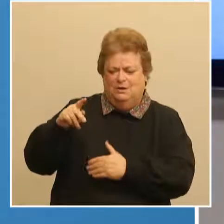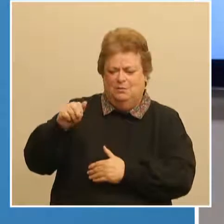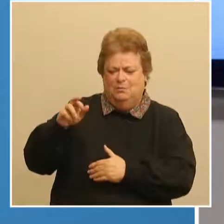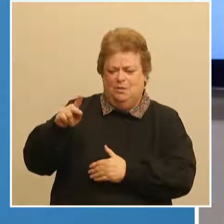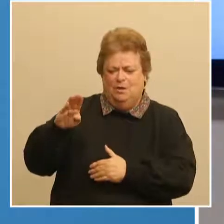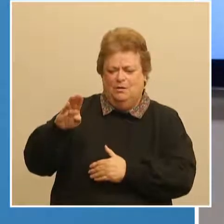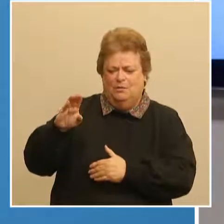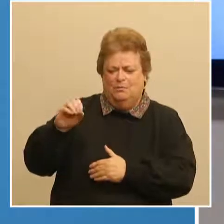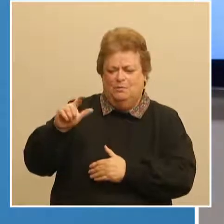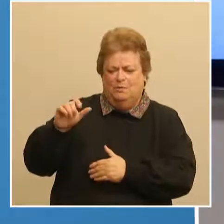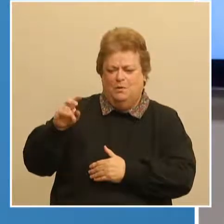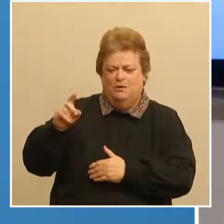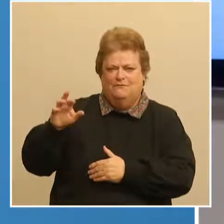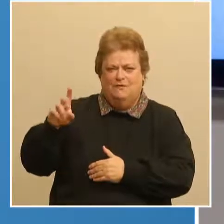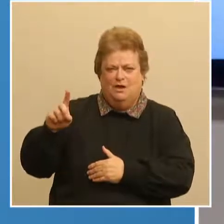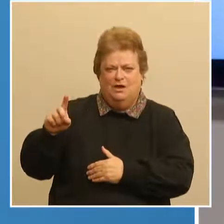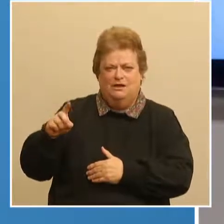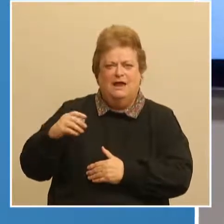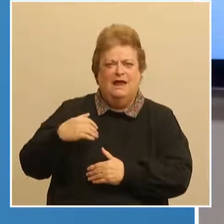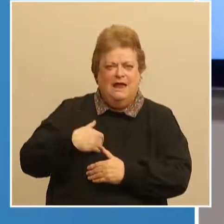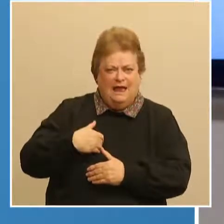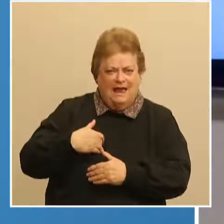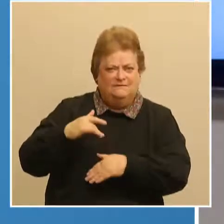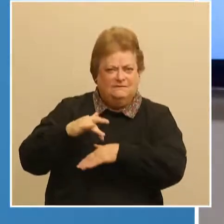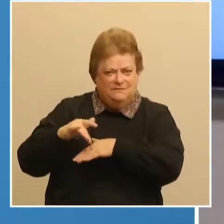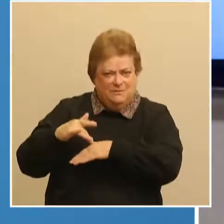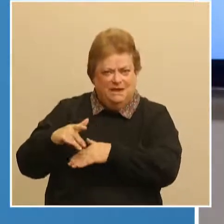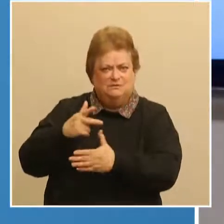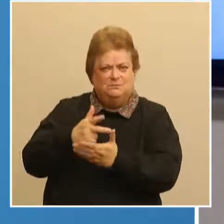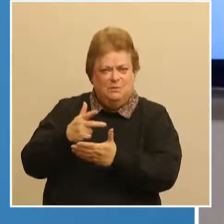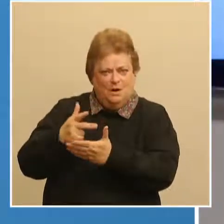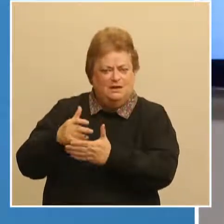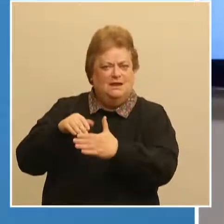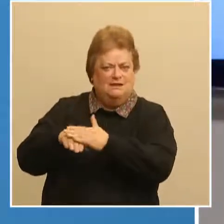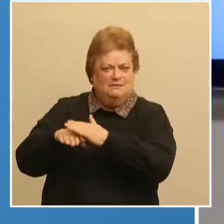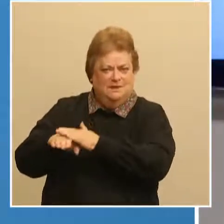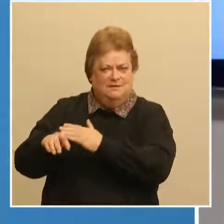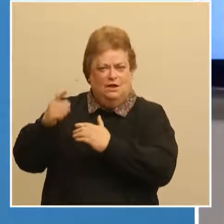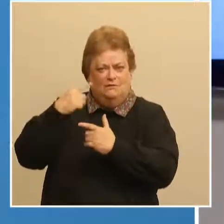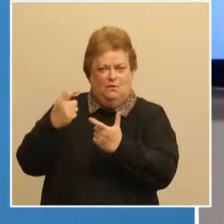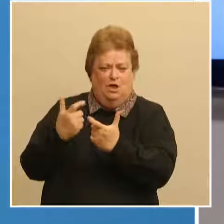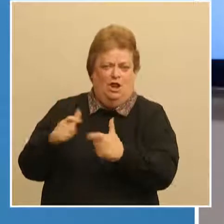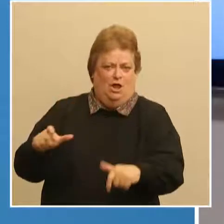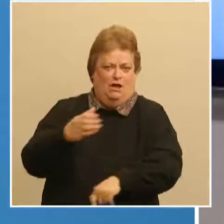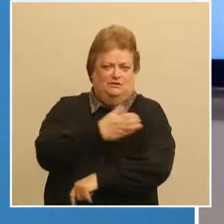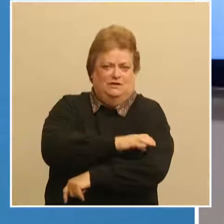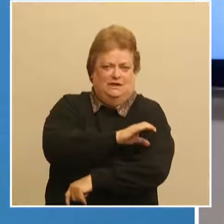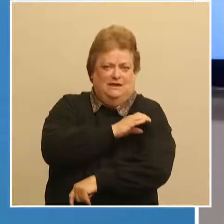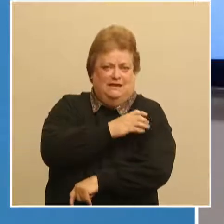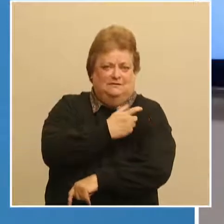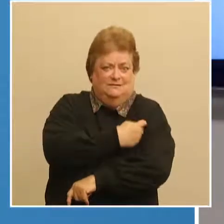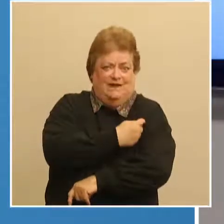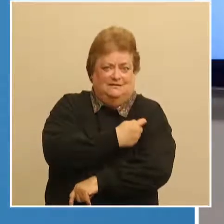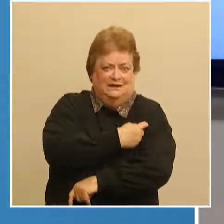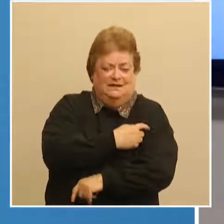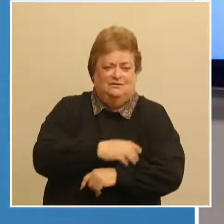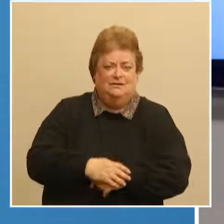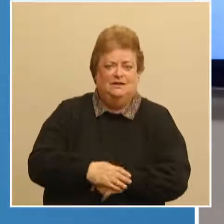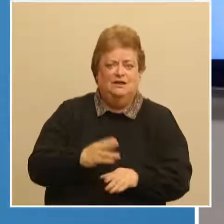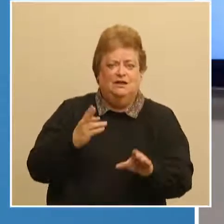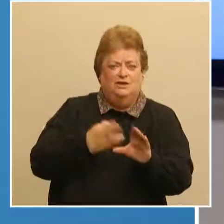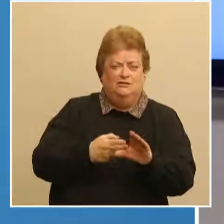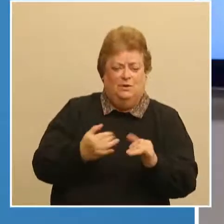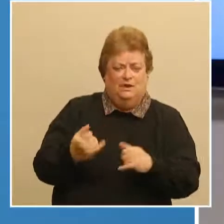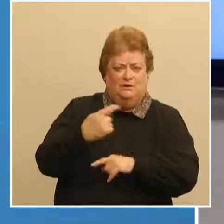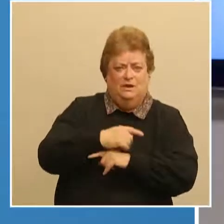The location has the space, parking, and accessibility we need for a large vaccination clinic. Joining us